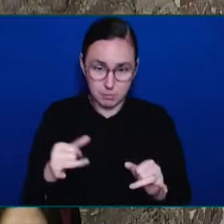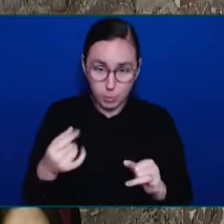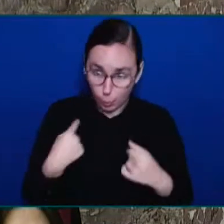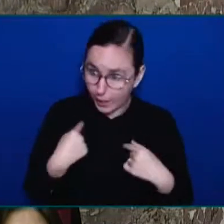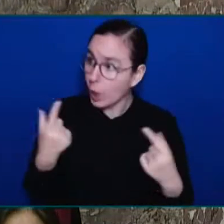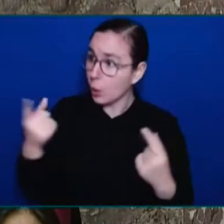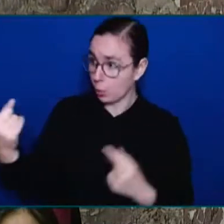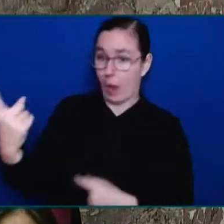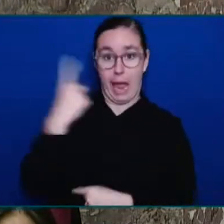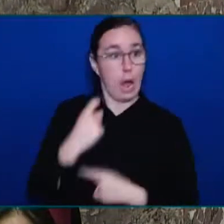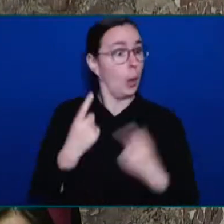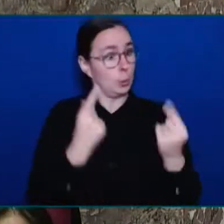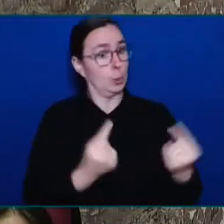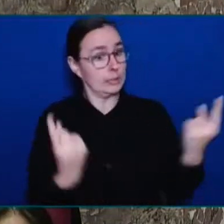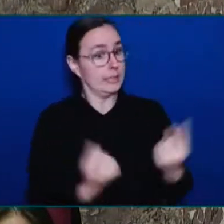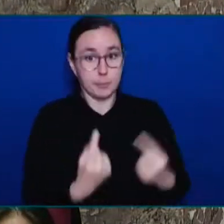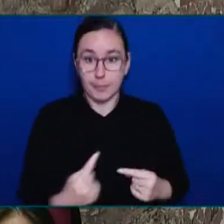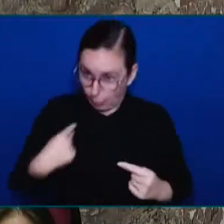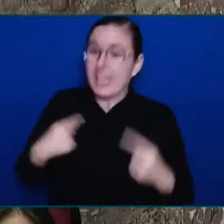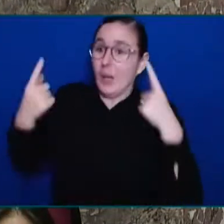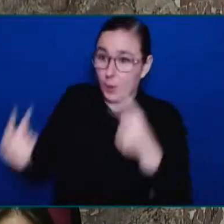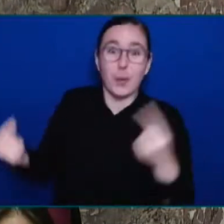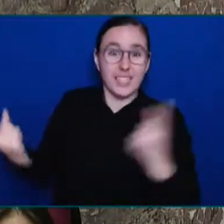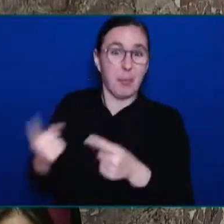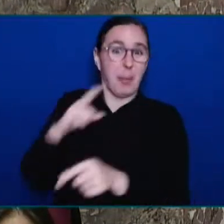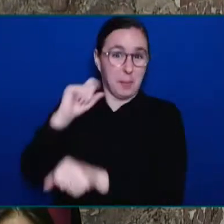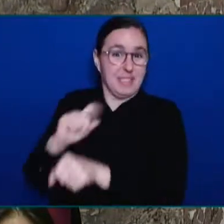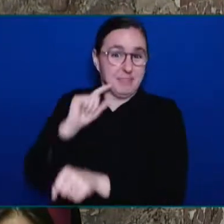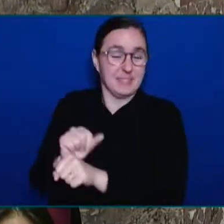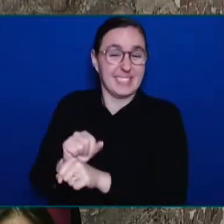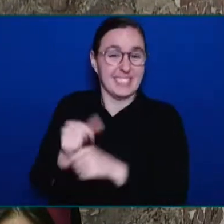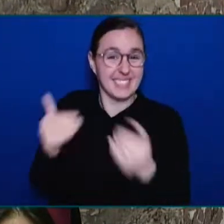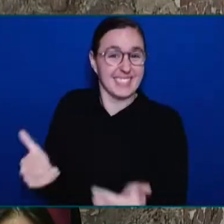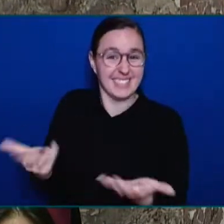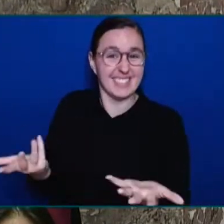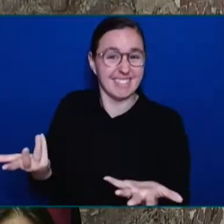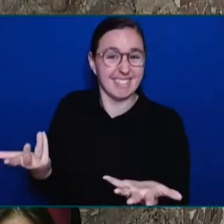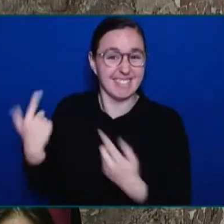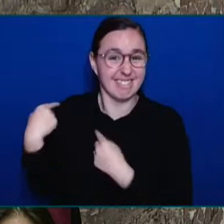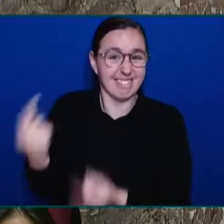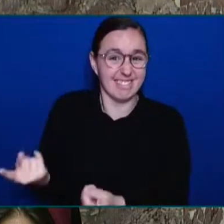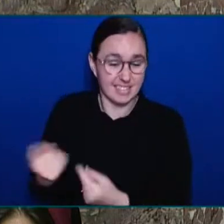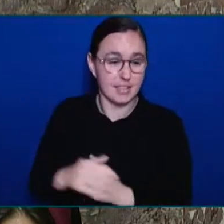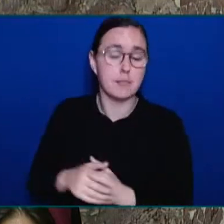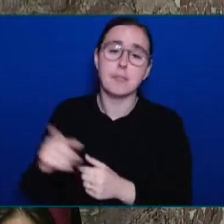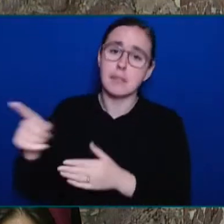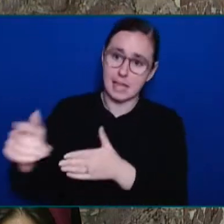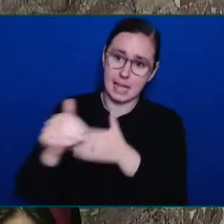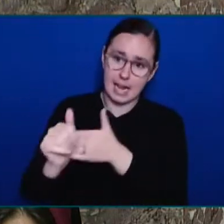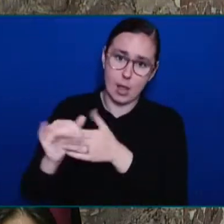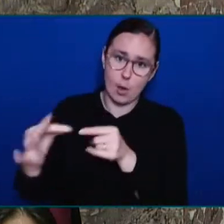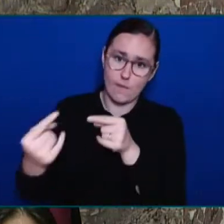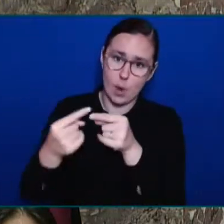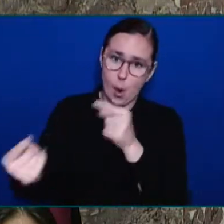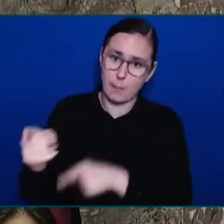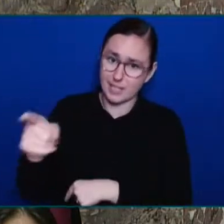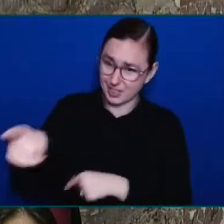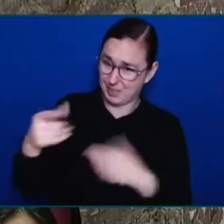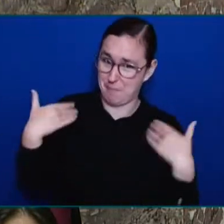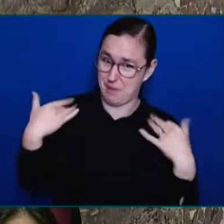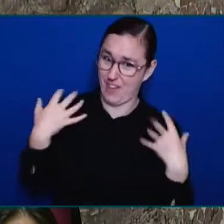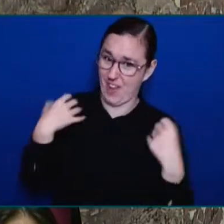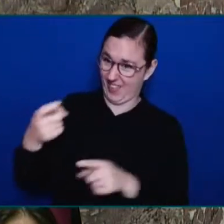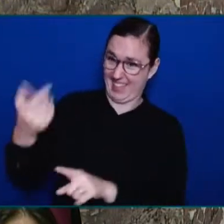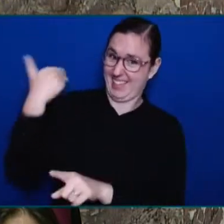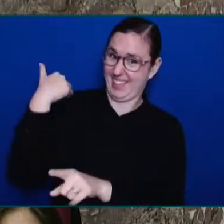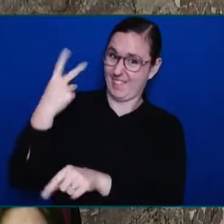Now, Honourable Speaker, the Leader of the Opposition was Minister of Health for 2 years. There were fewer registered nurses when he ended, than when